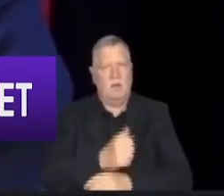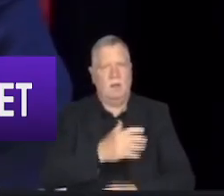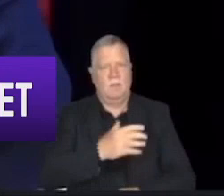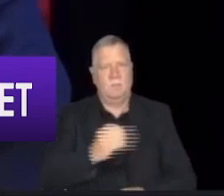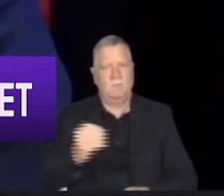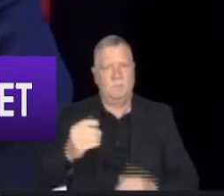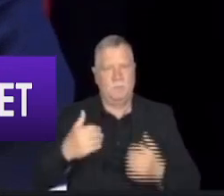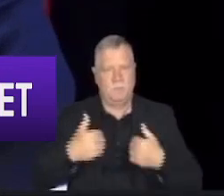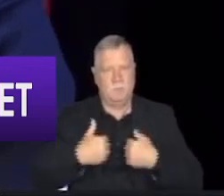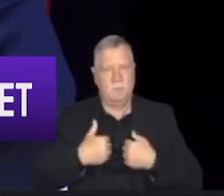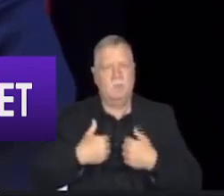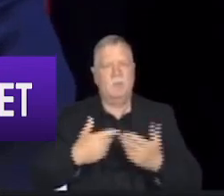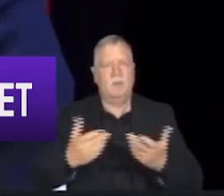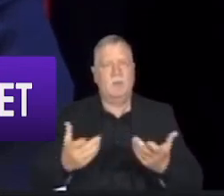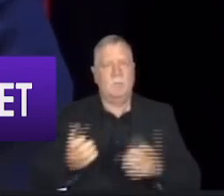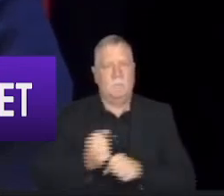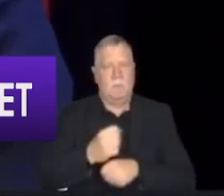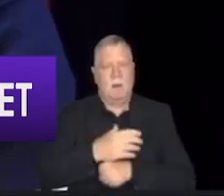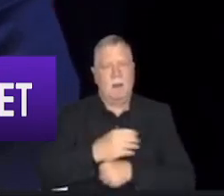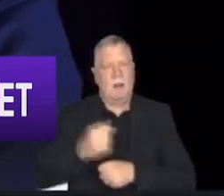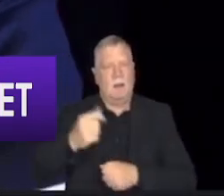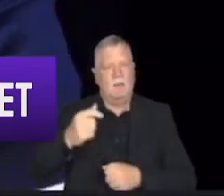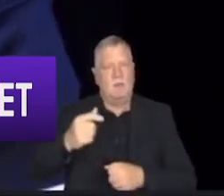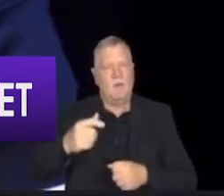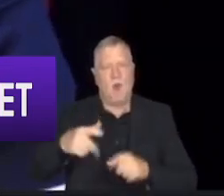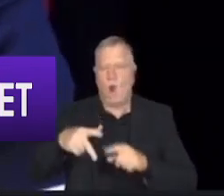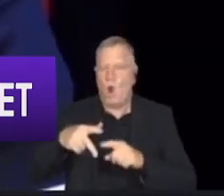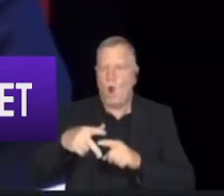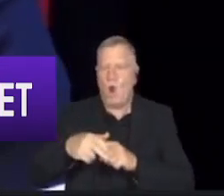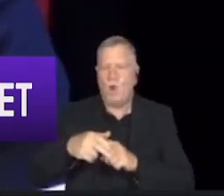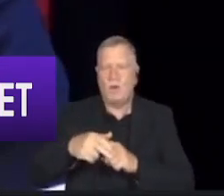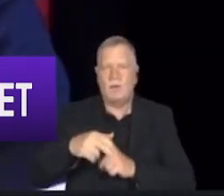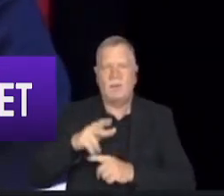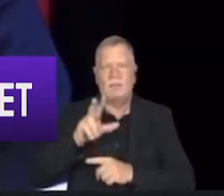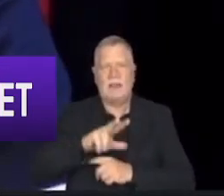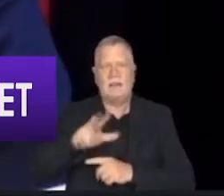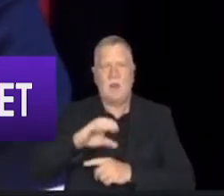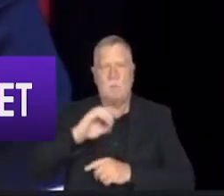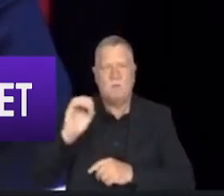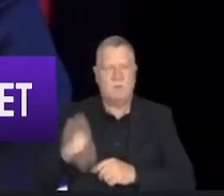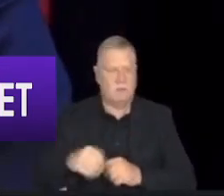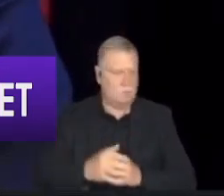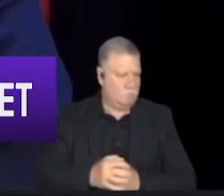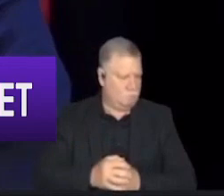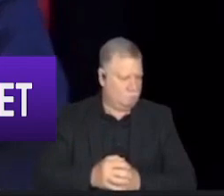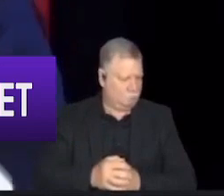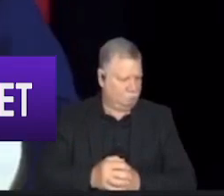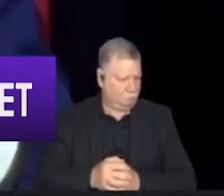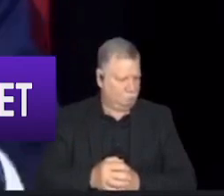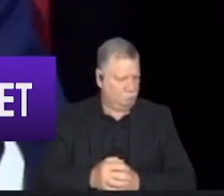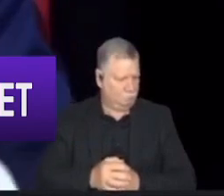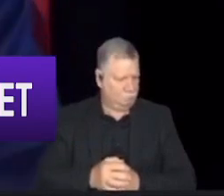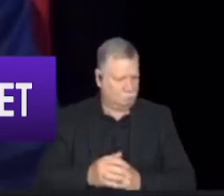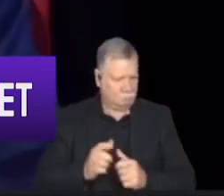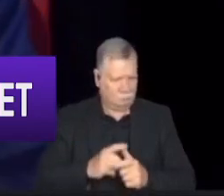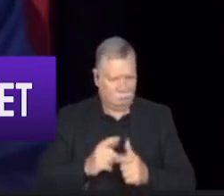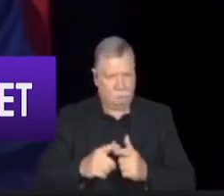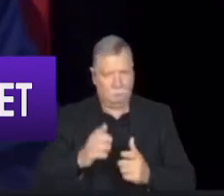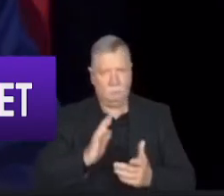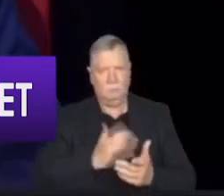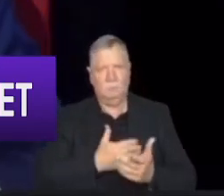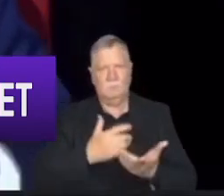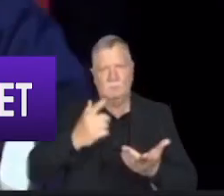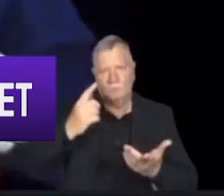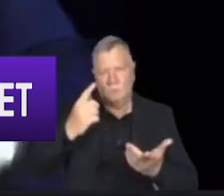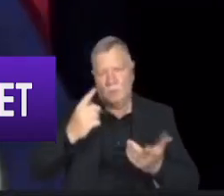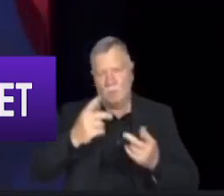not be able to achieve our goal of having a resilient, reliable, modern, and affordable electrical system,